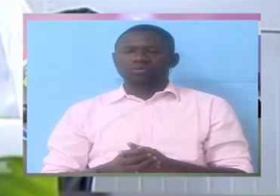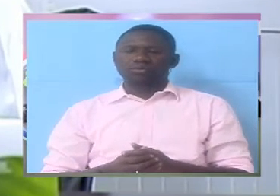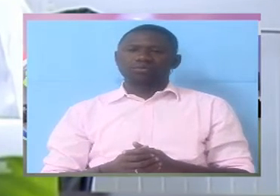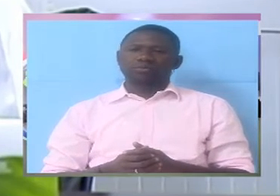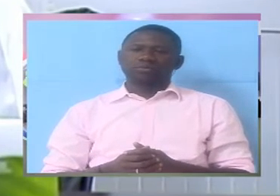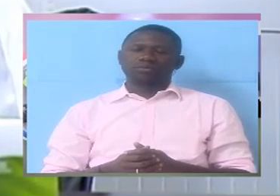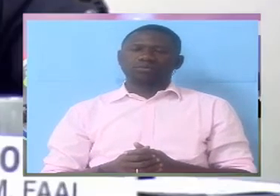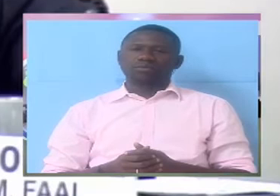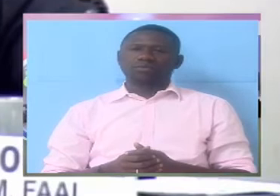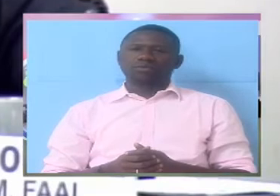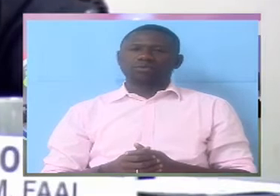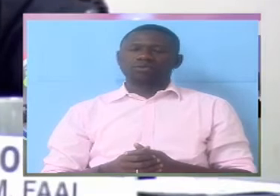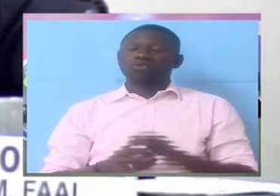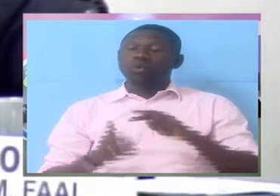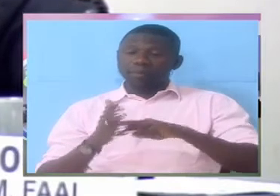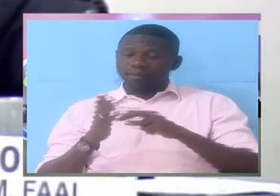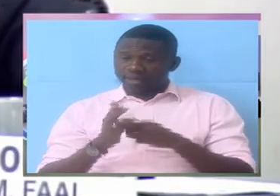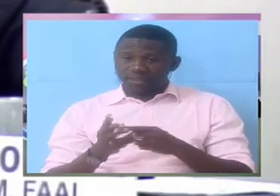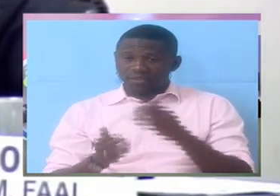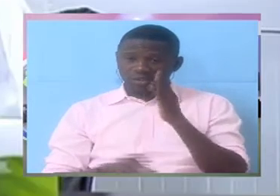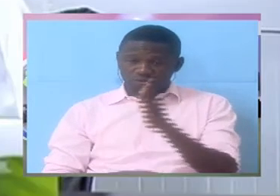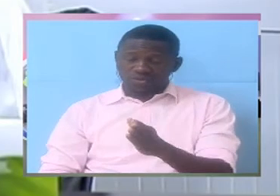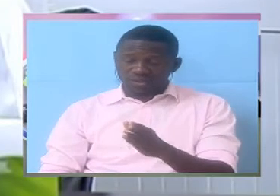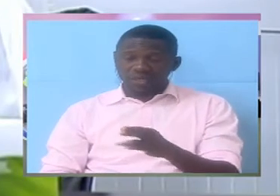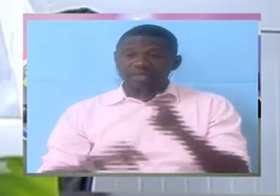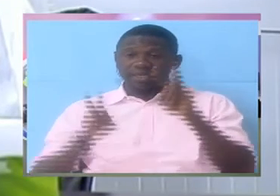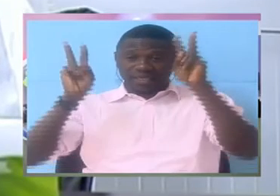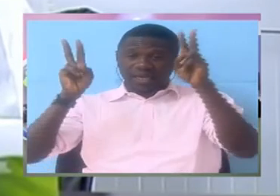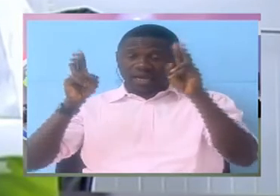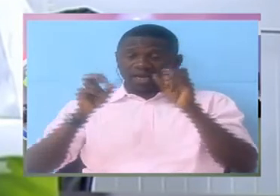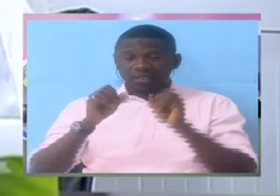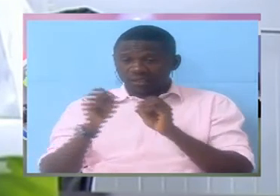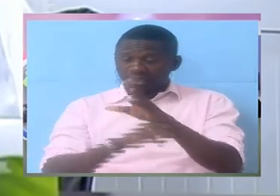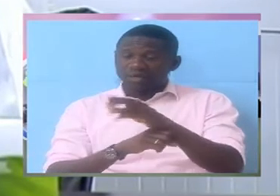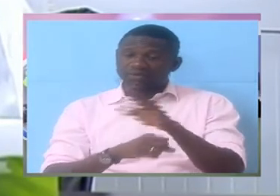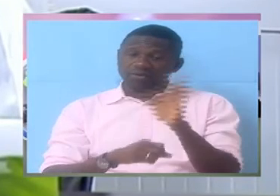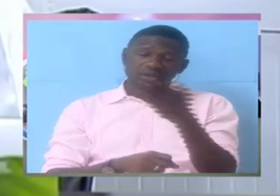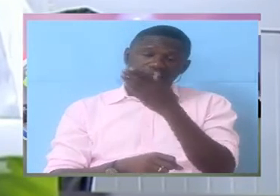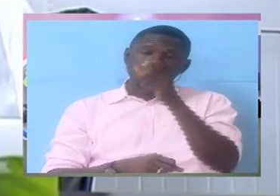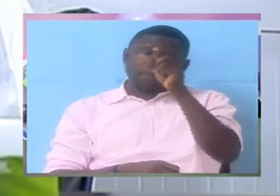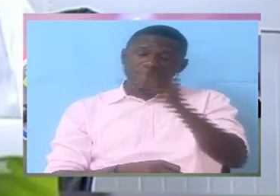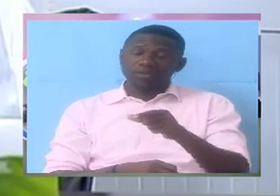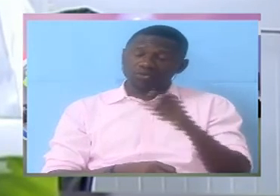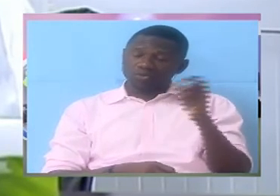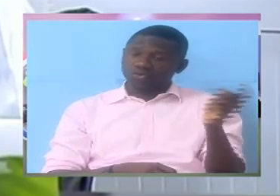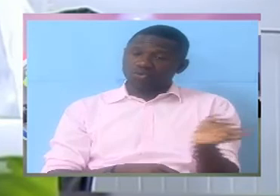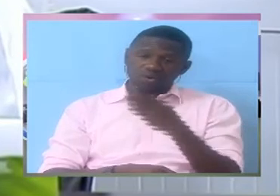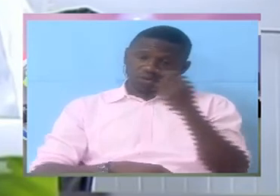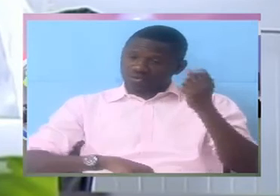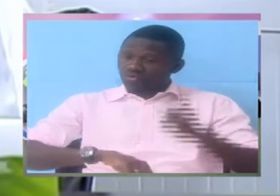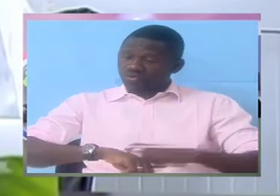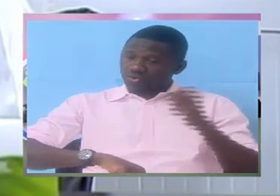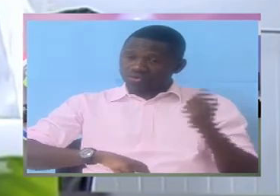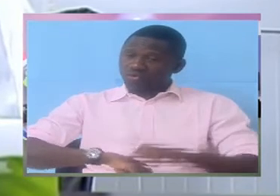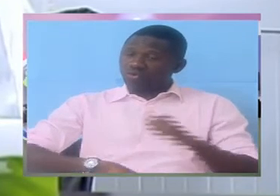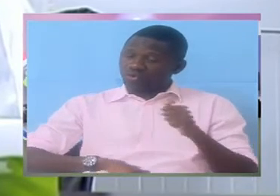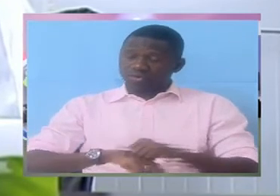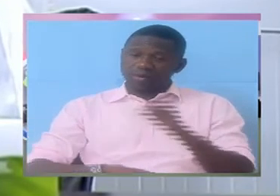is that Yaya Jammeh ordered this person's torture. Yes. Wanya mendi wala mendi ko Yaya Jammeh le kangudi nyimari la puru ya tajire ya.